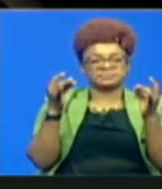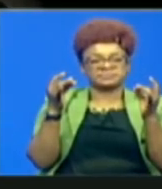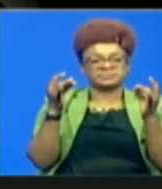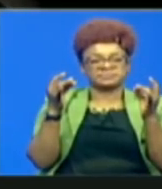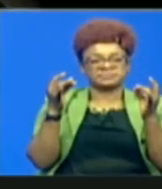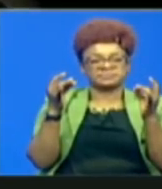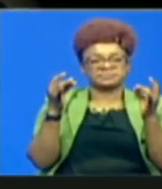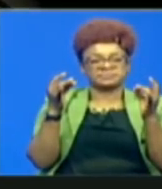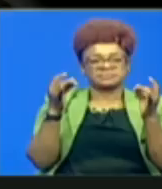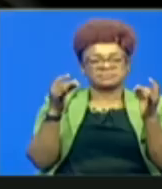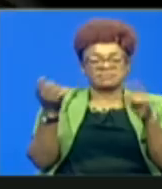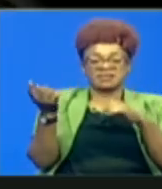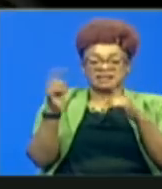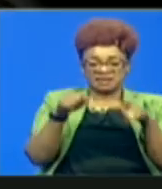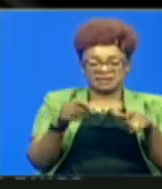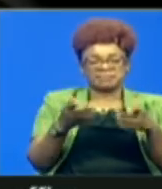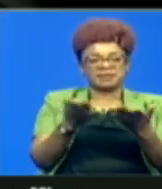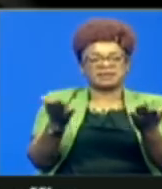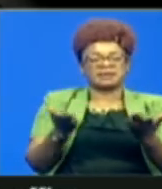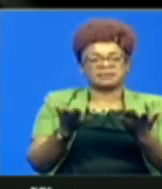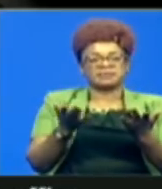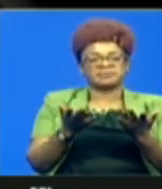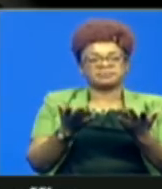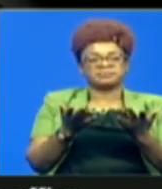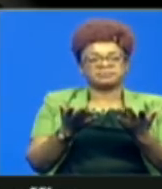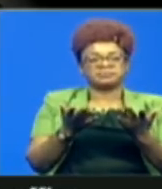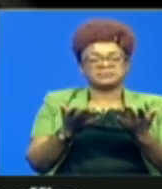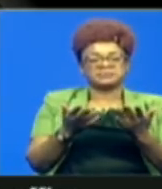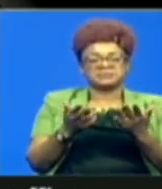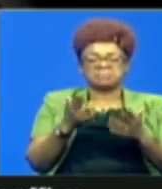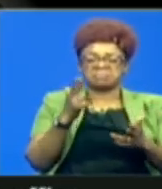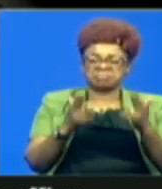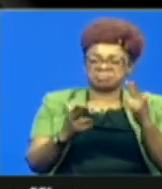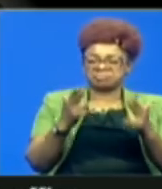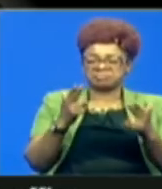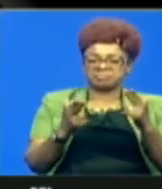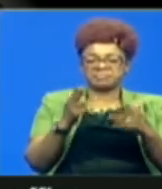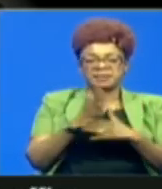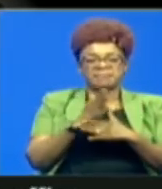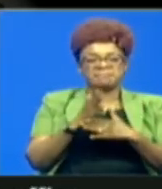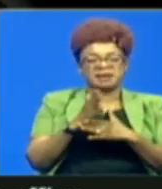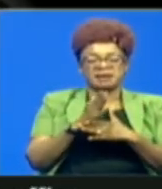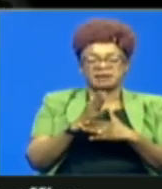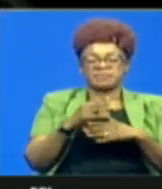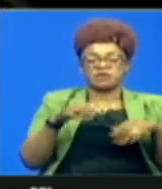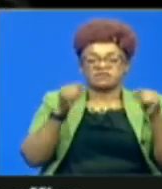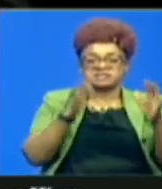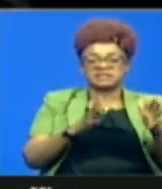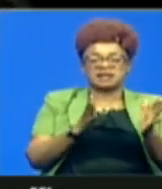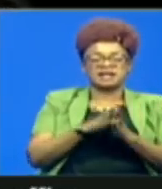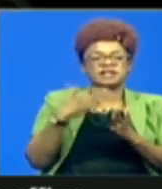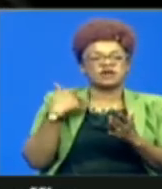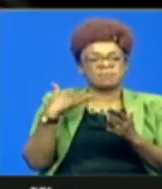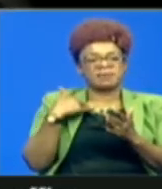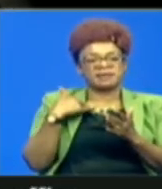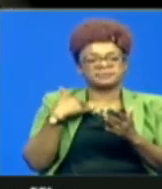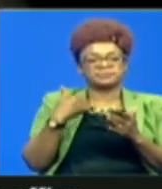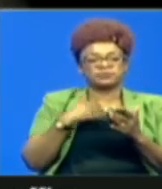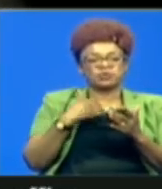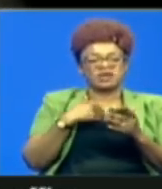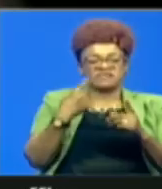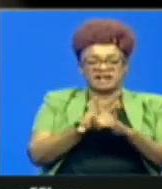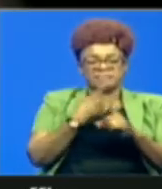They came to this scene where a shootout has occurred among the gangsters and the officers. We have a number